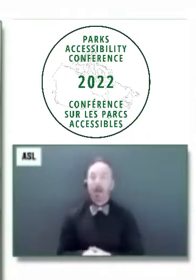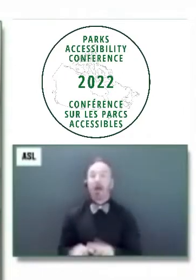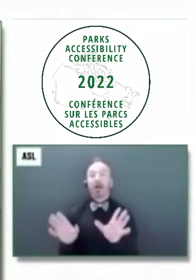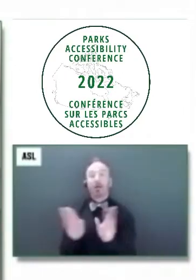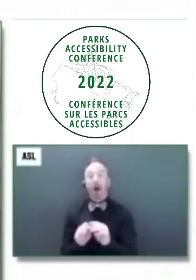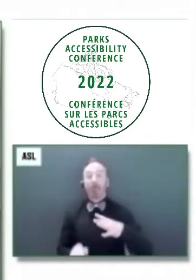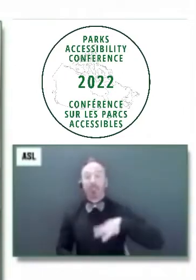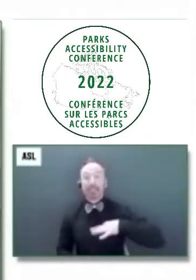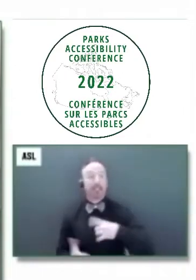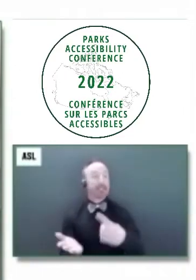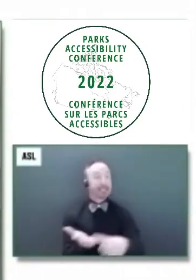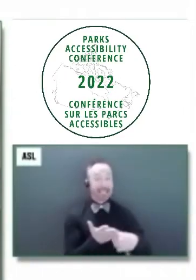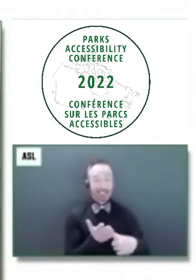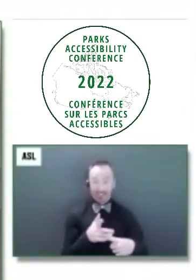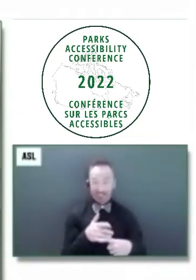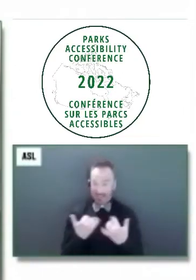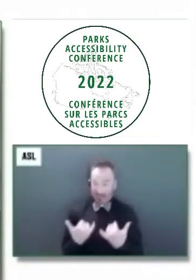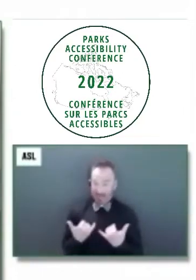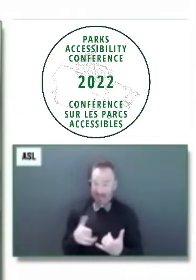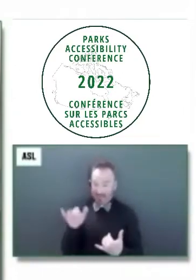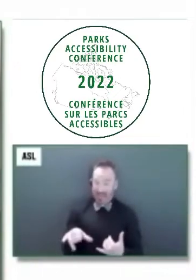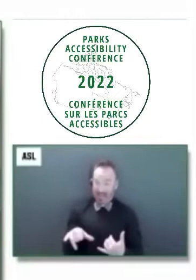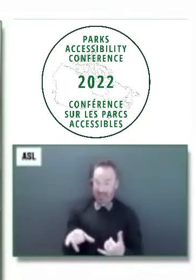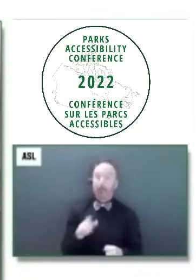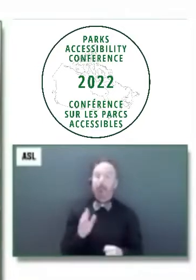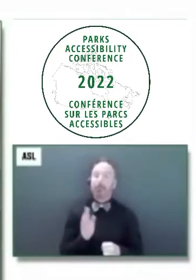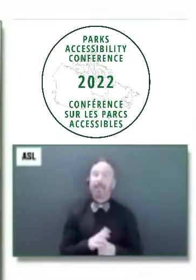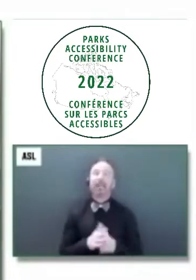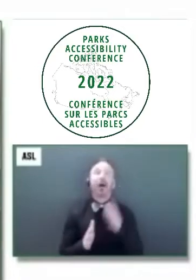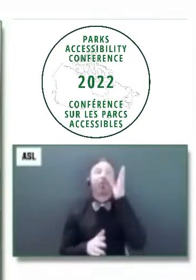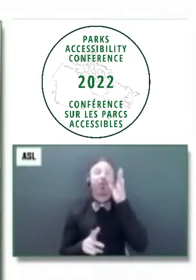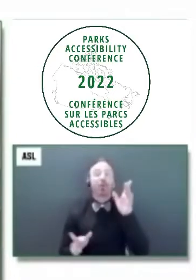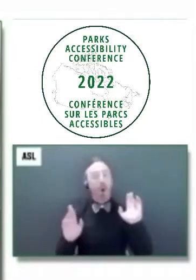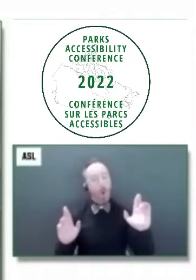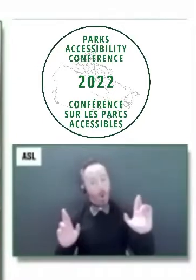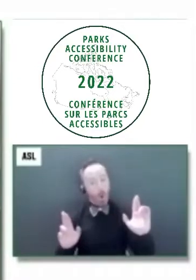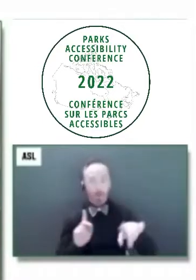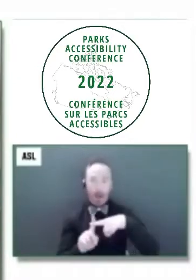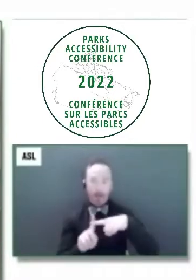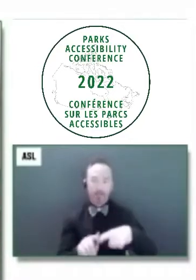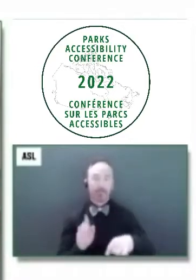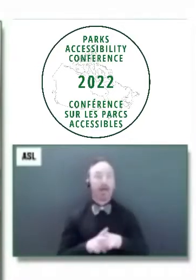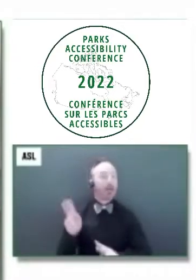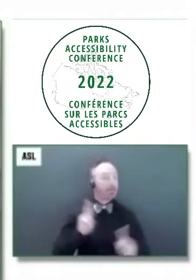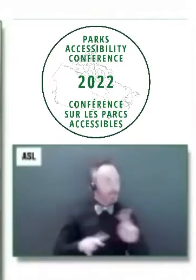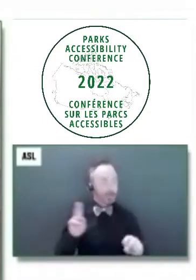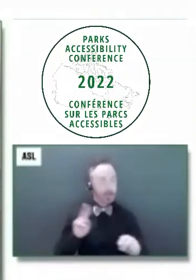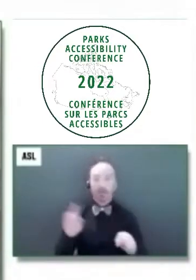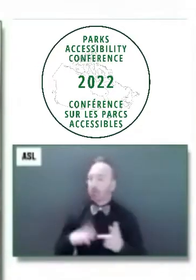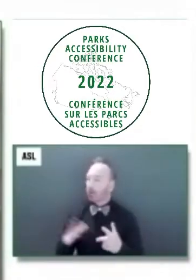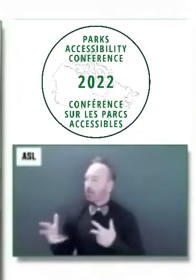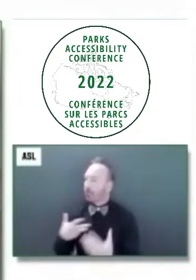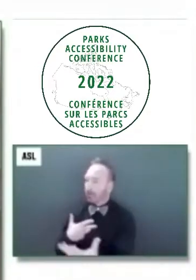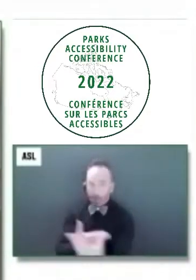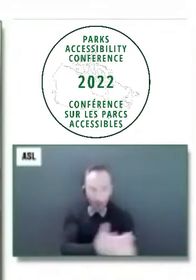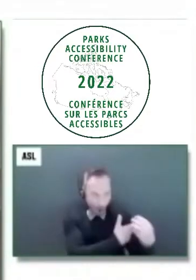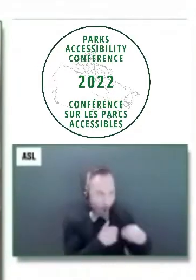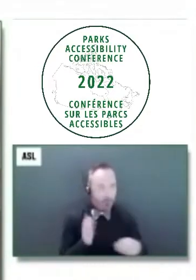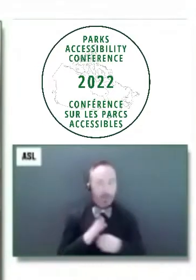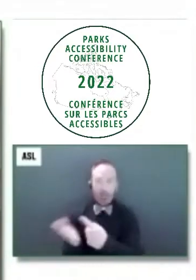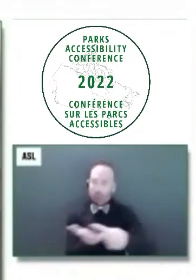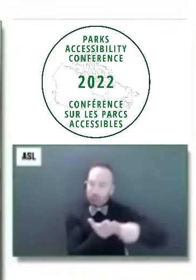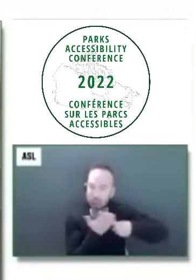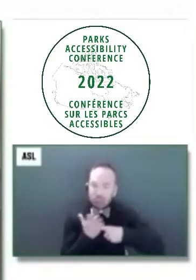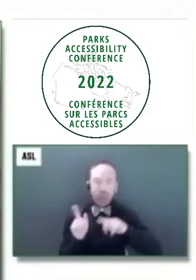offer some hope for the future. Communities coming together, recognizing our biases, being inclusive of us as persons with disabilities,